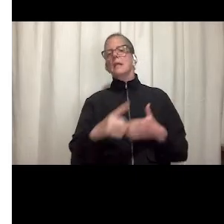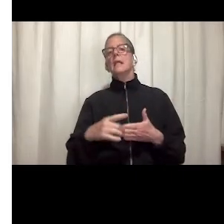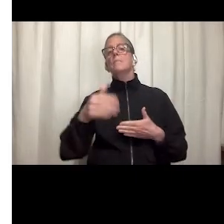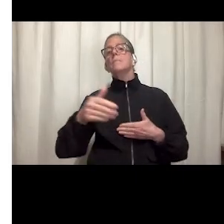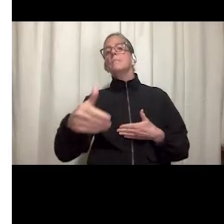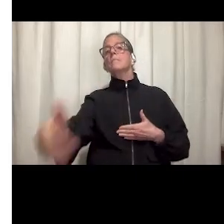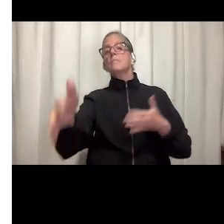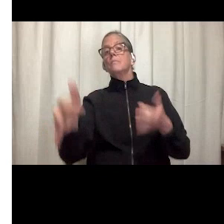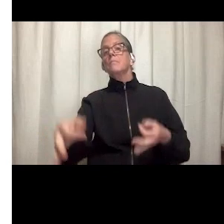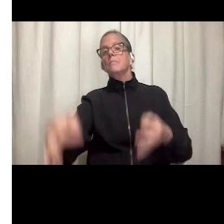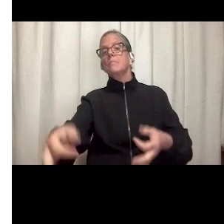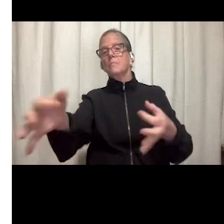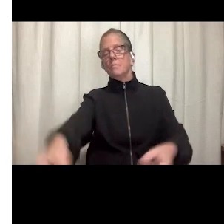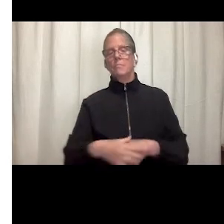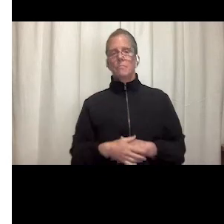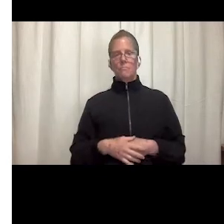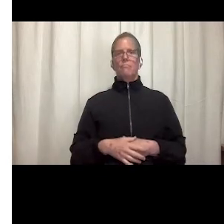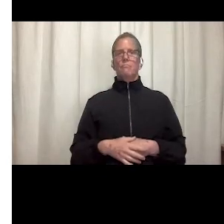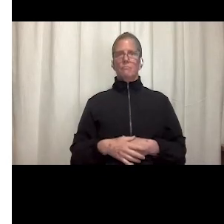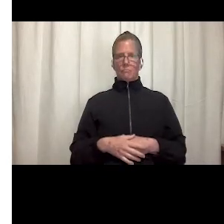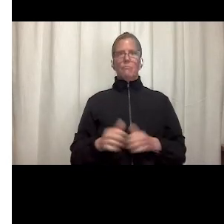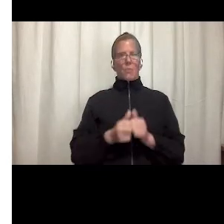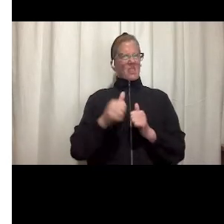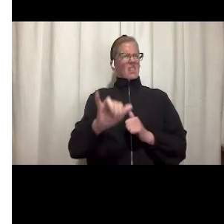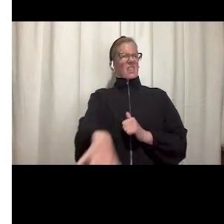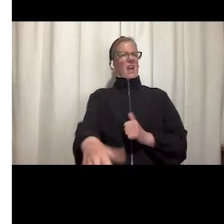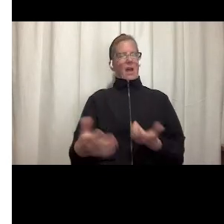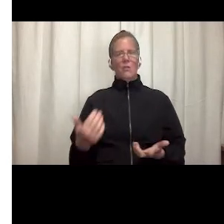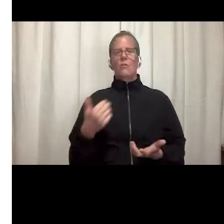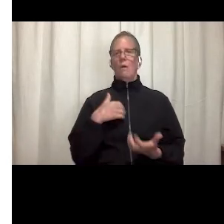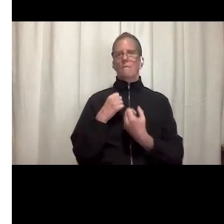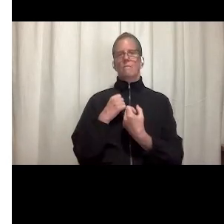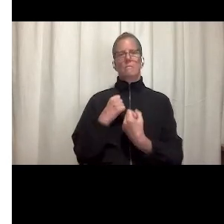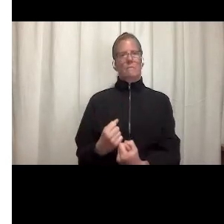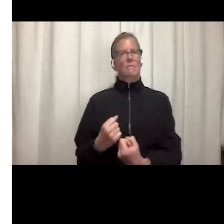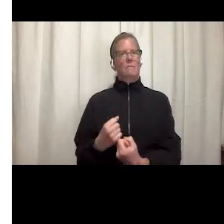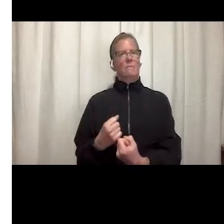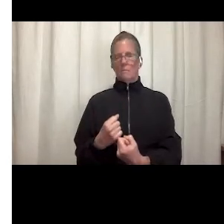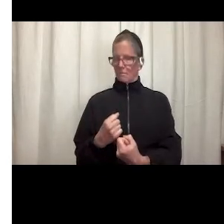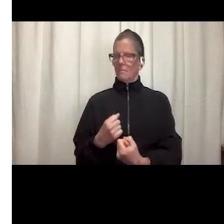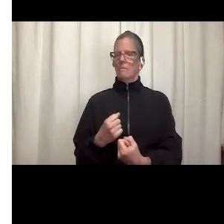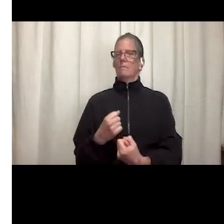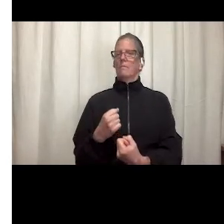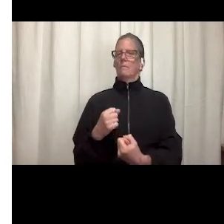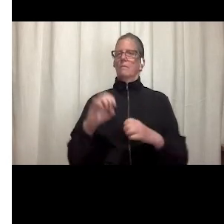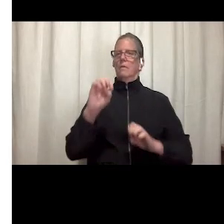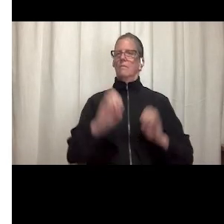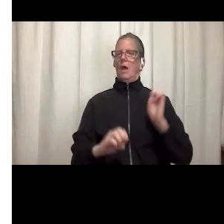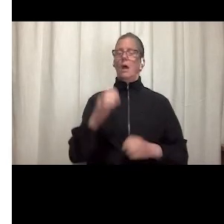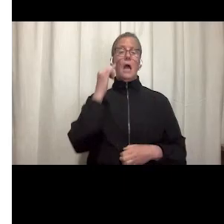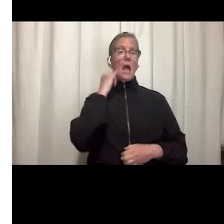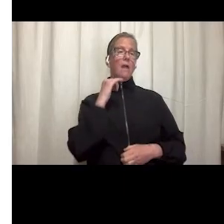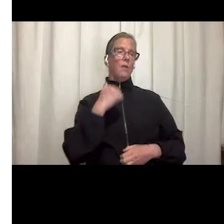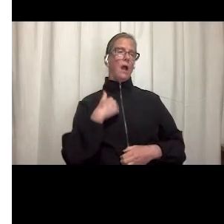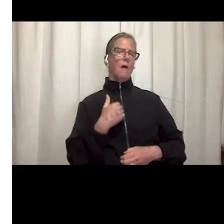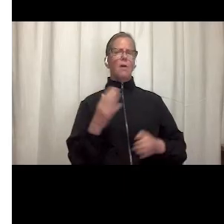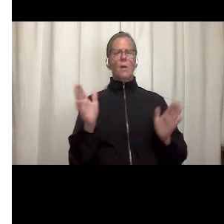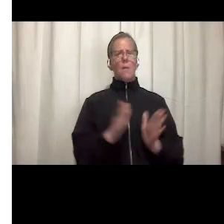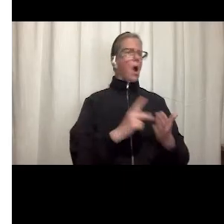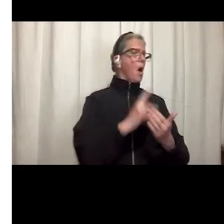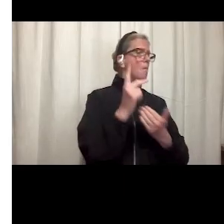Together, these steps make up the core of any solid foundation. Whether you're working with a small local initiative